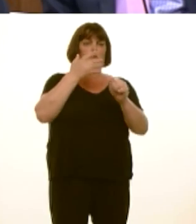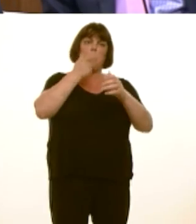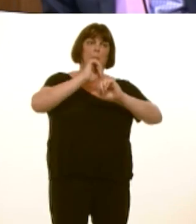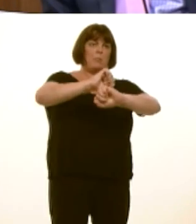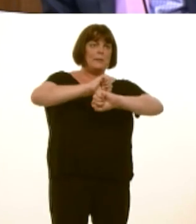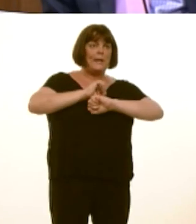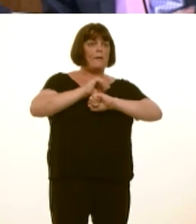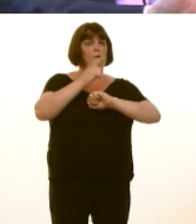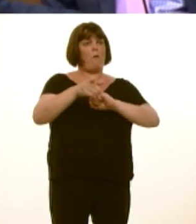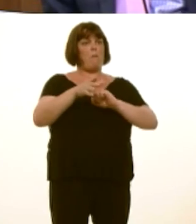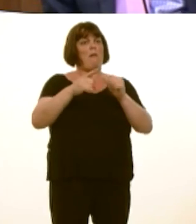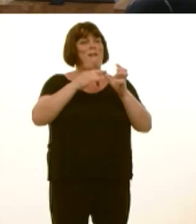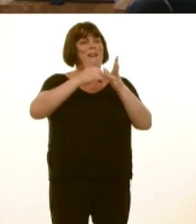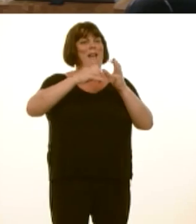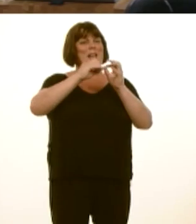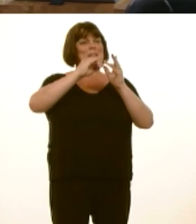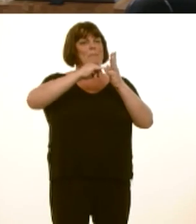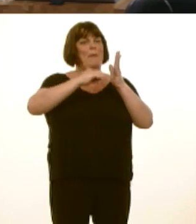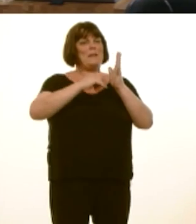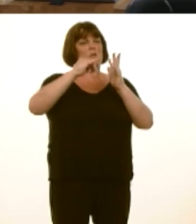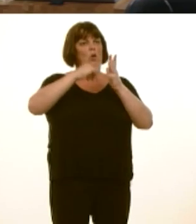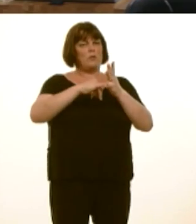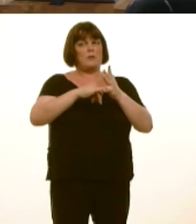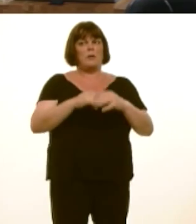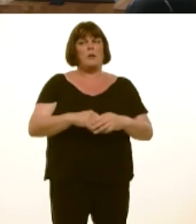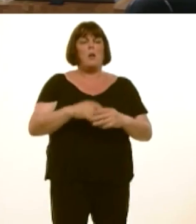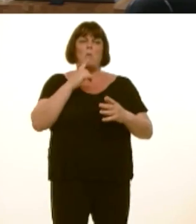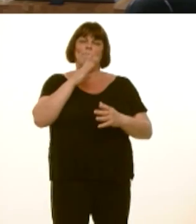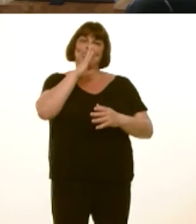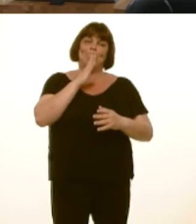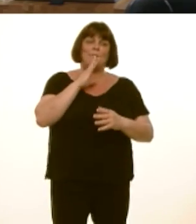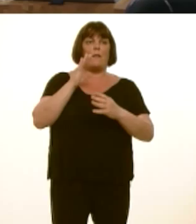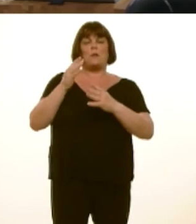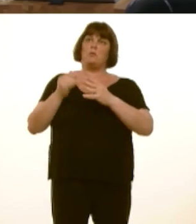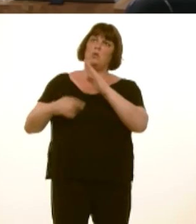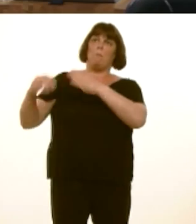were, of course, saddened that the member's own bill was rejected by the Supreme Court.